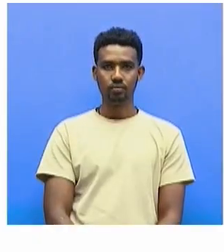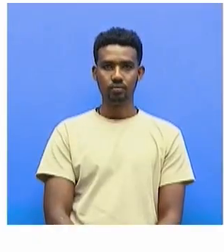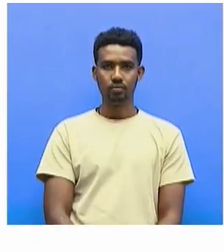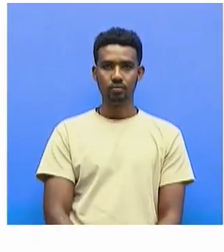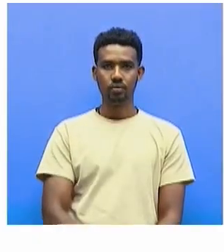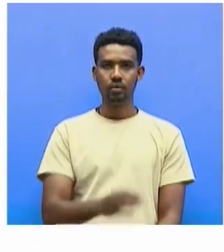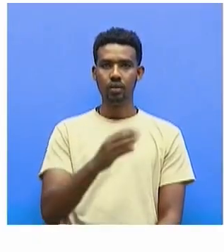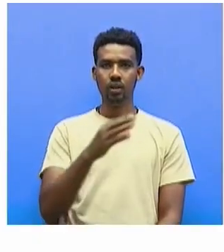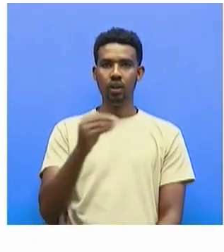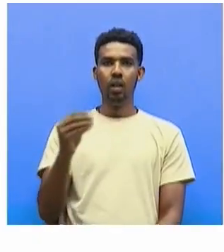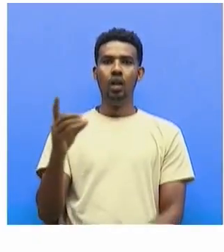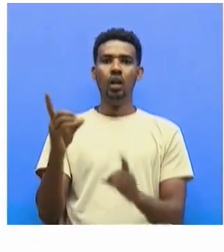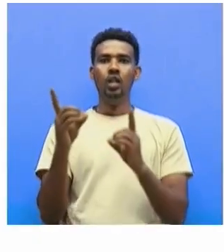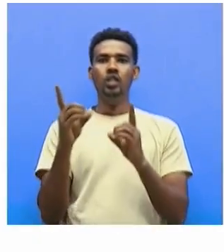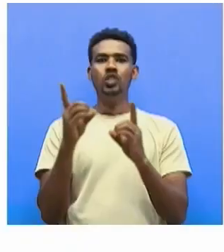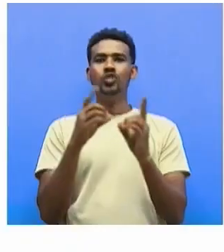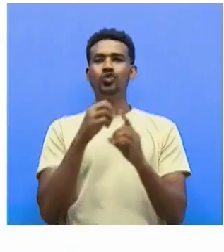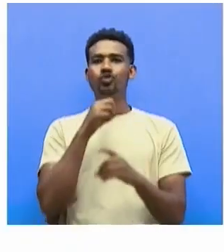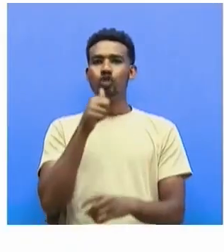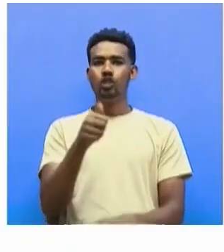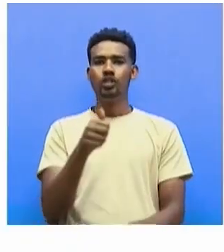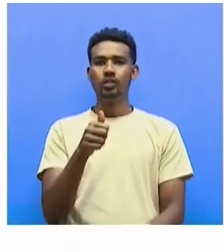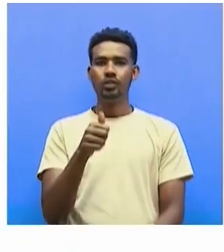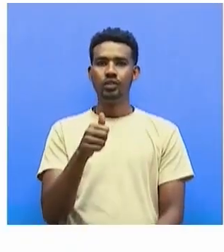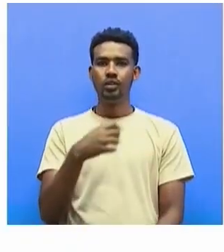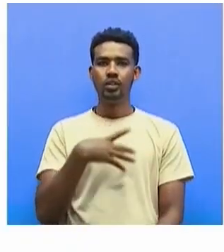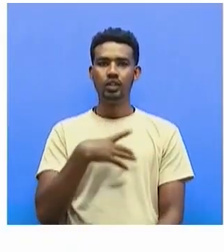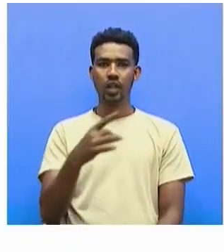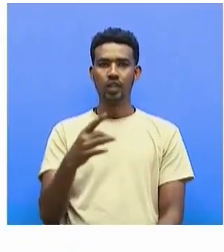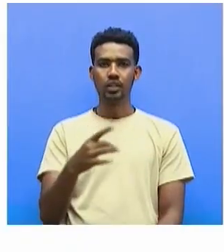and also don't like.